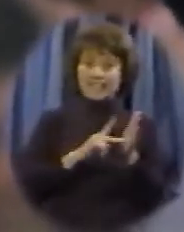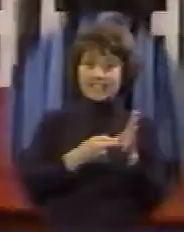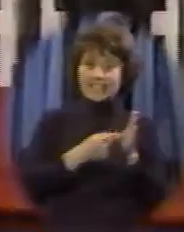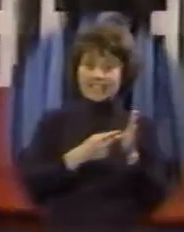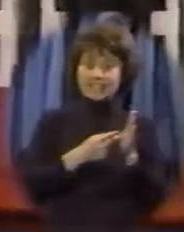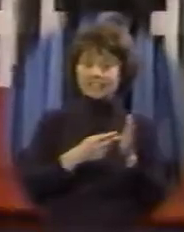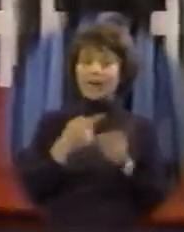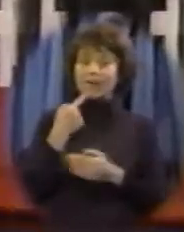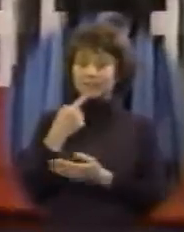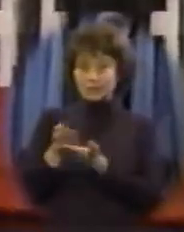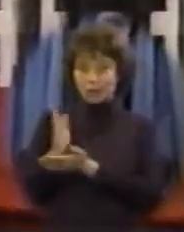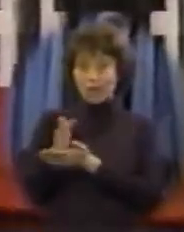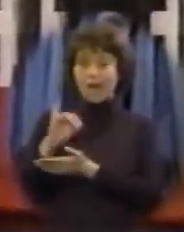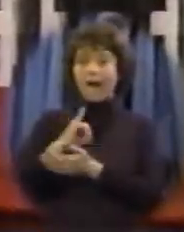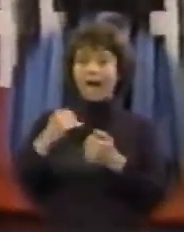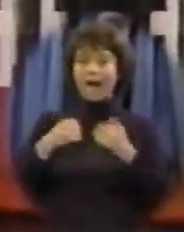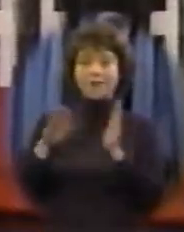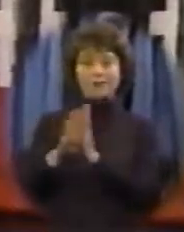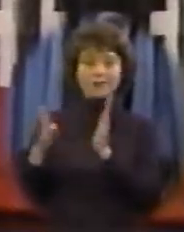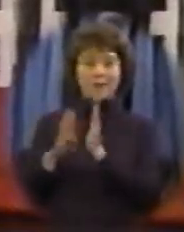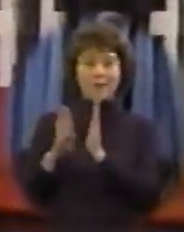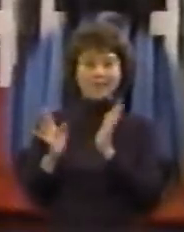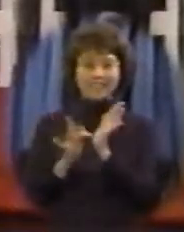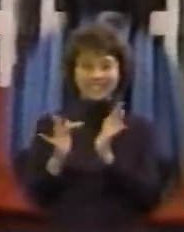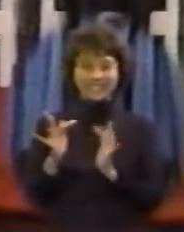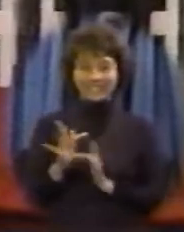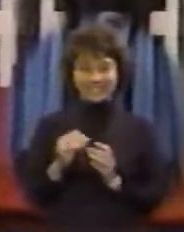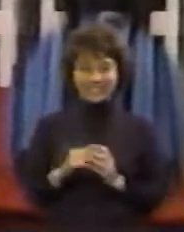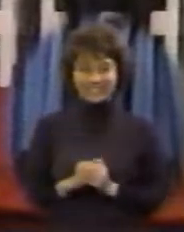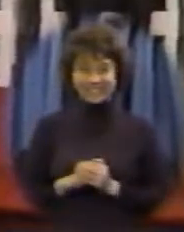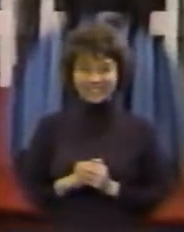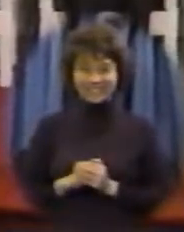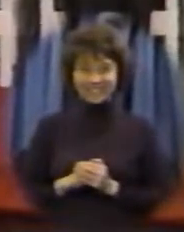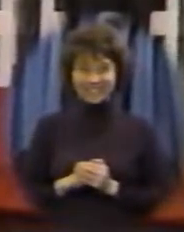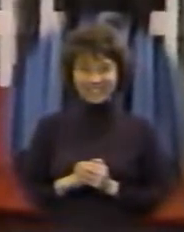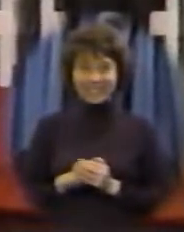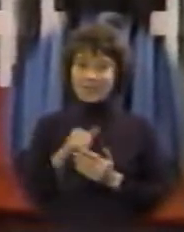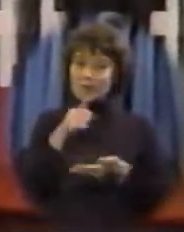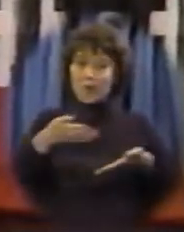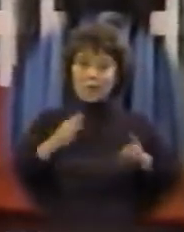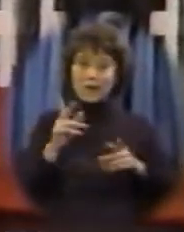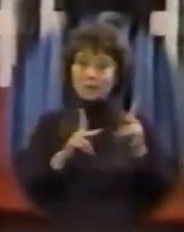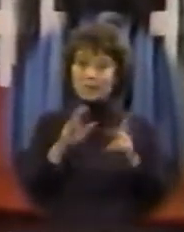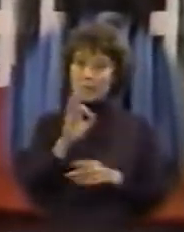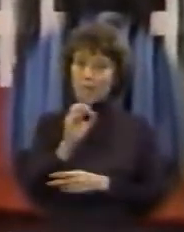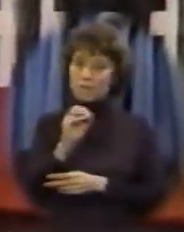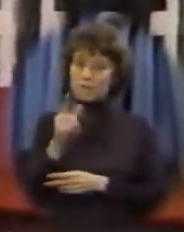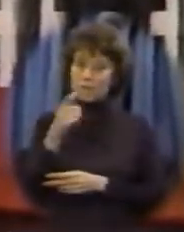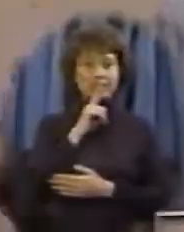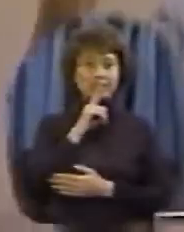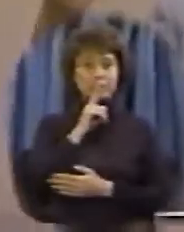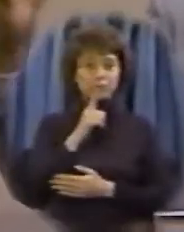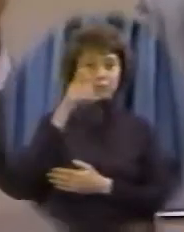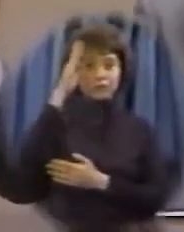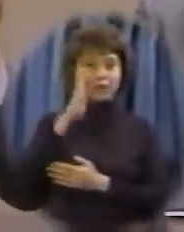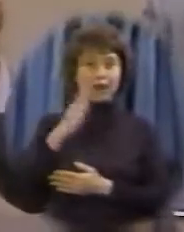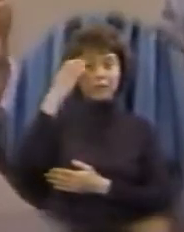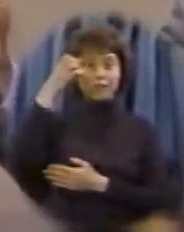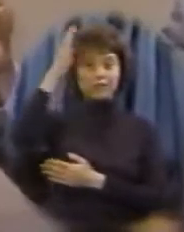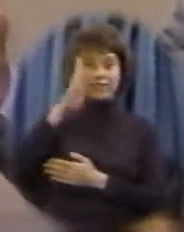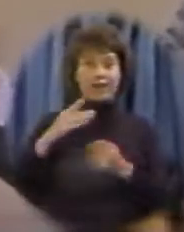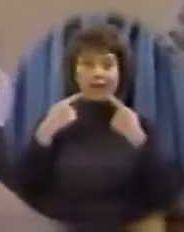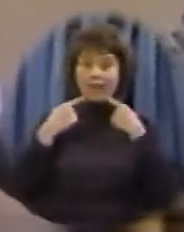Amen. Oh, Bill, listen, kids, don't let anybody fool you. This is the book that'll stand the test. Let me give you another one. The fool